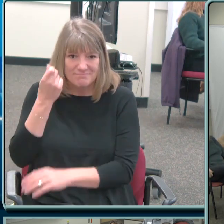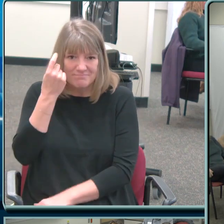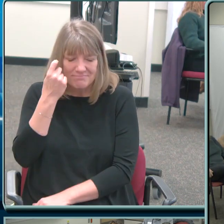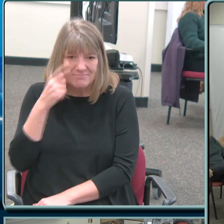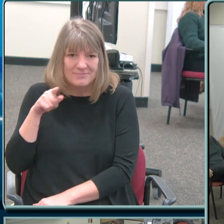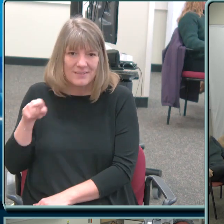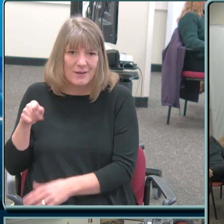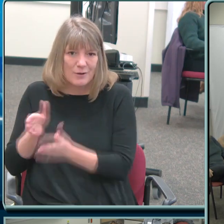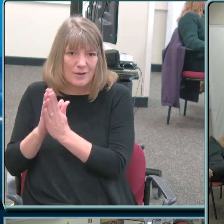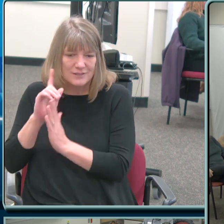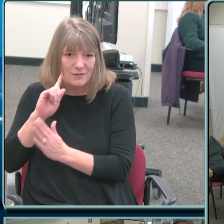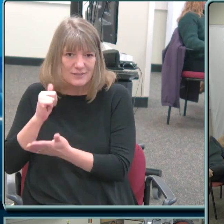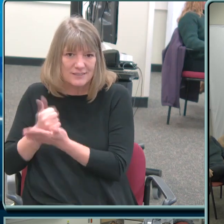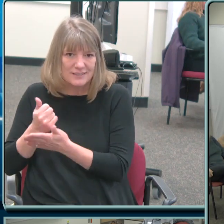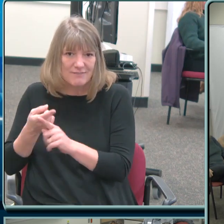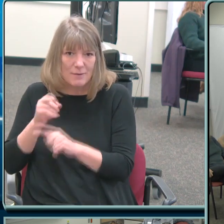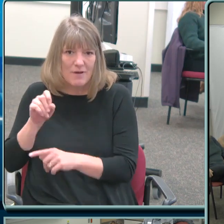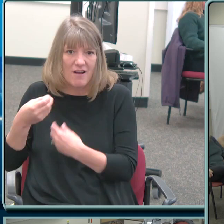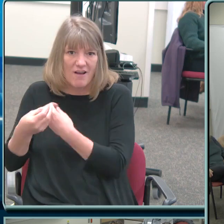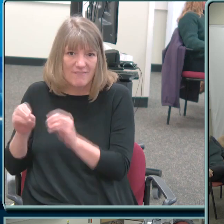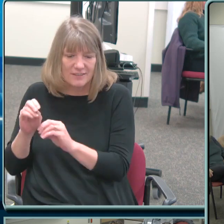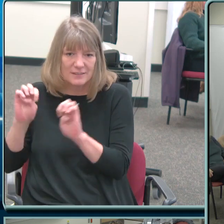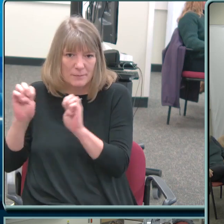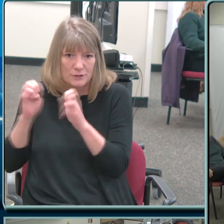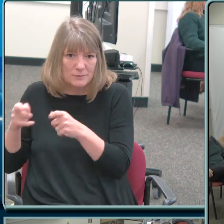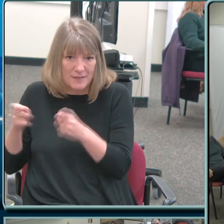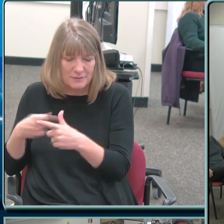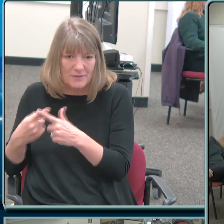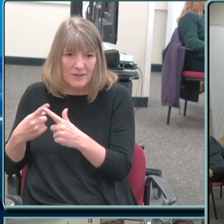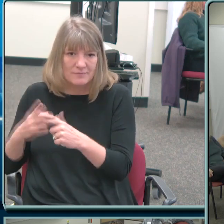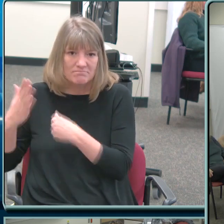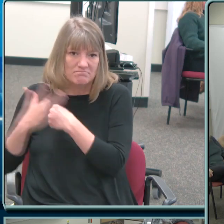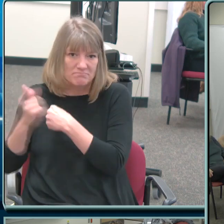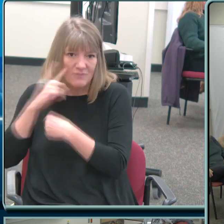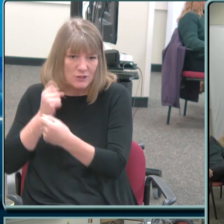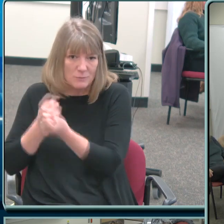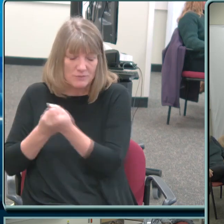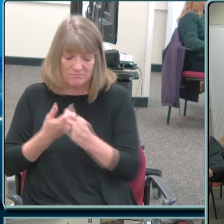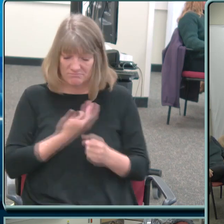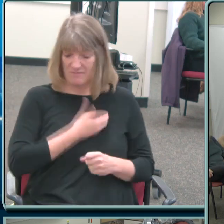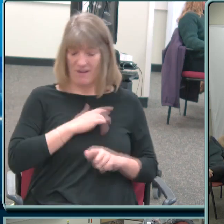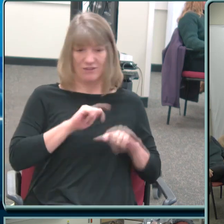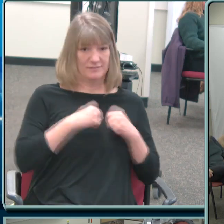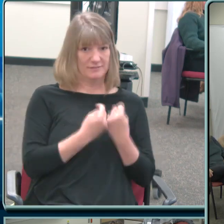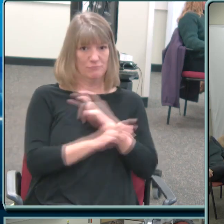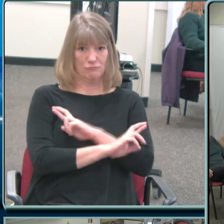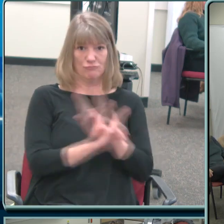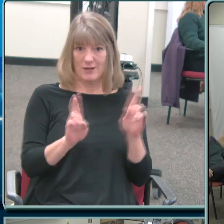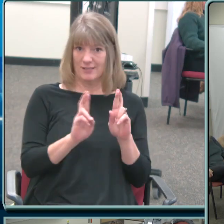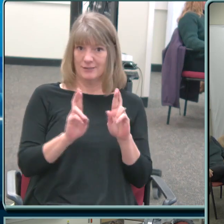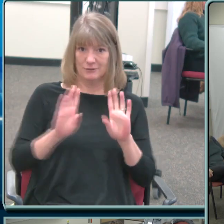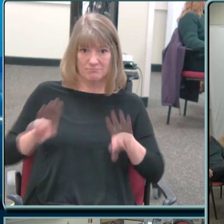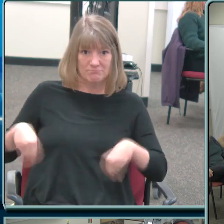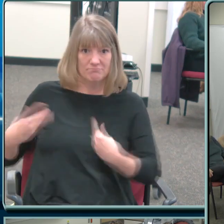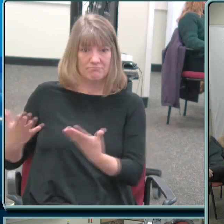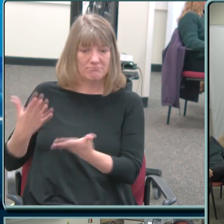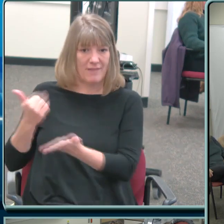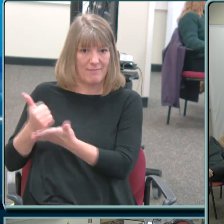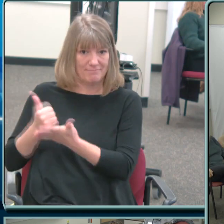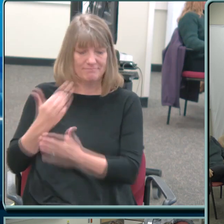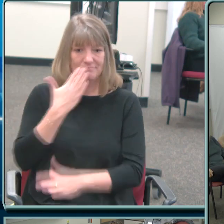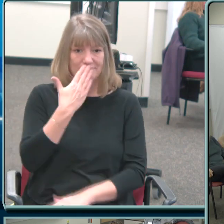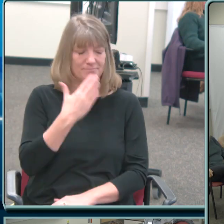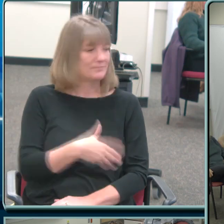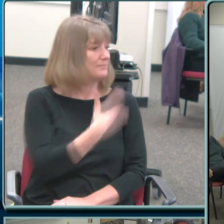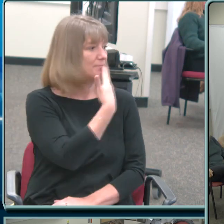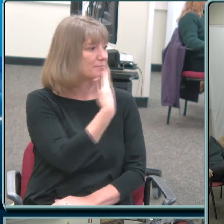that there was a request for assistance from our Office of Emergency Management to support, and our team was ready to do whatever they could. So thank you.